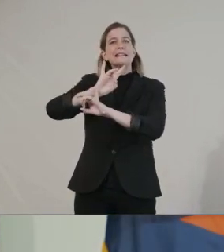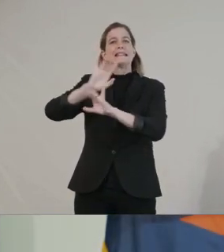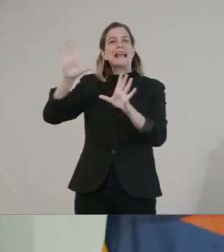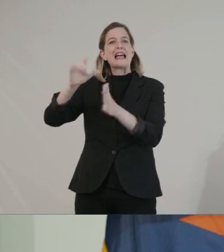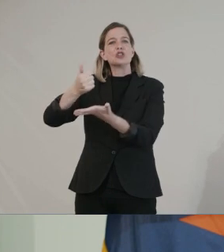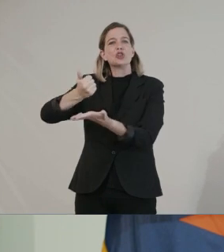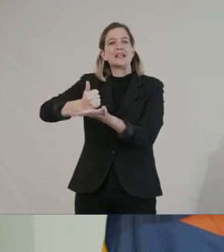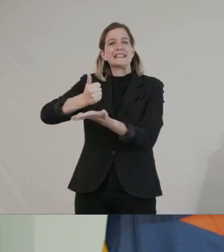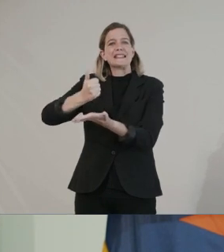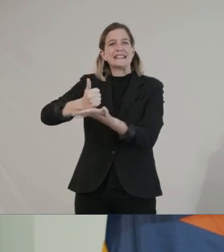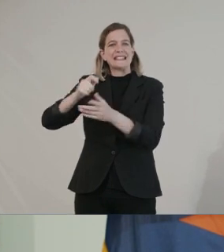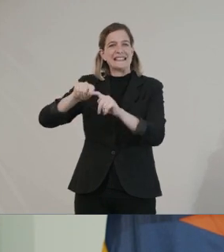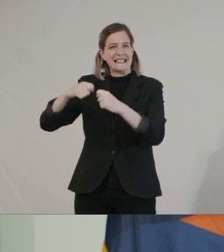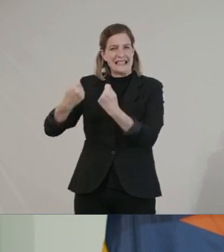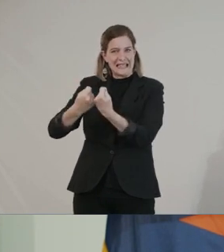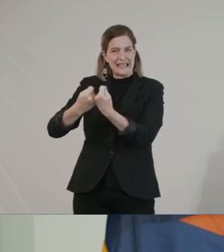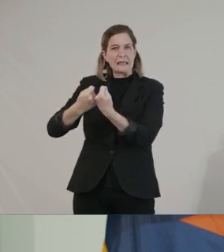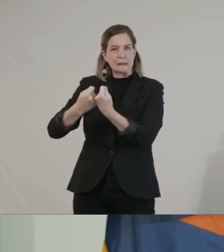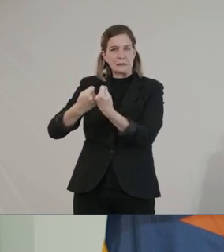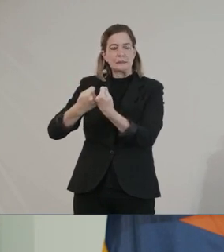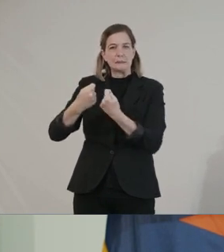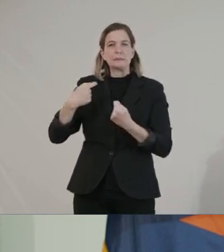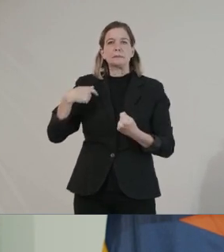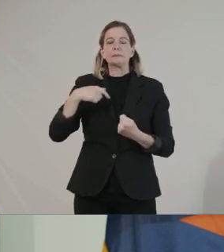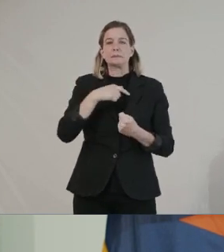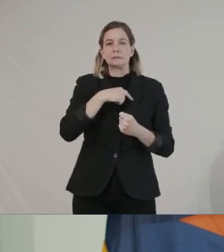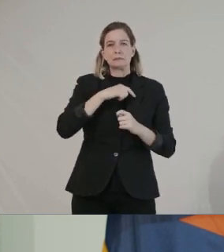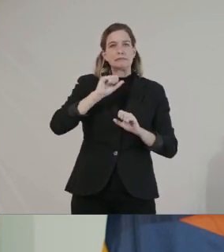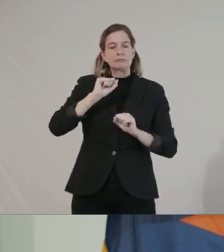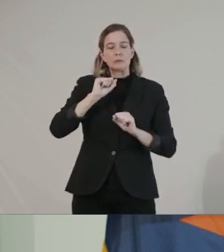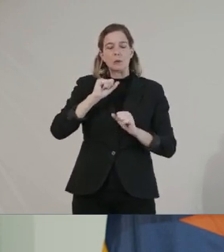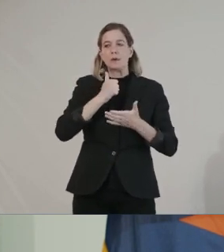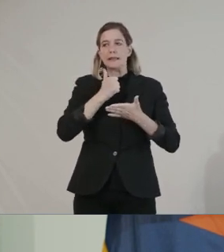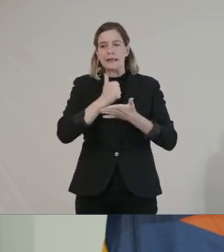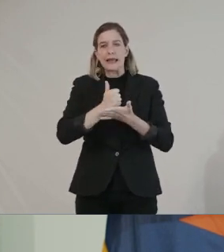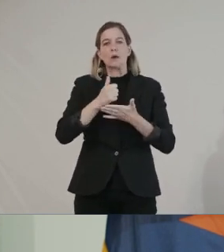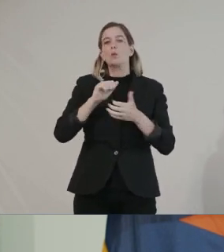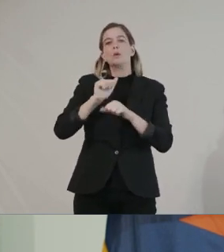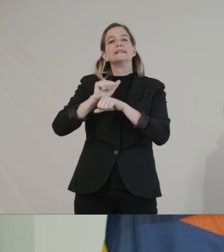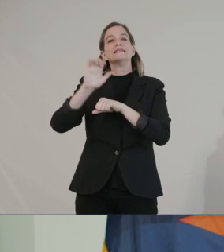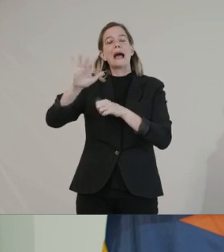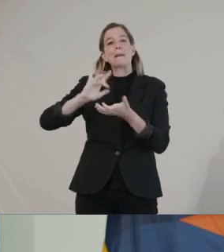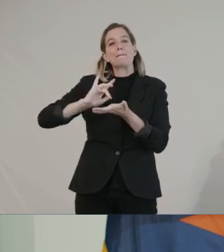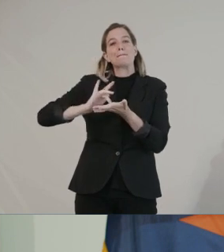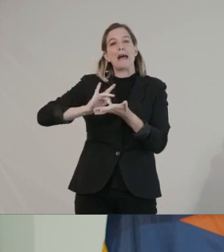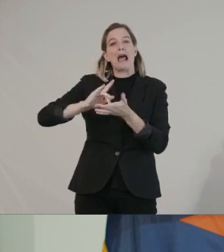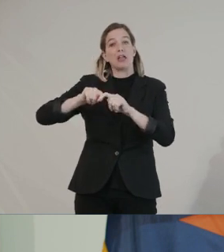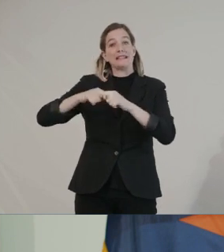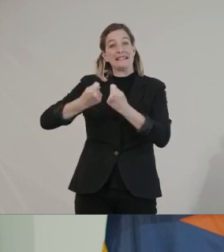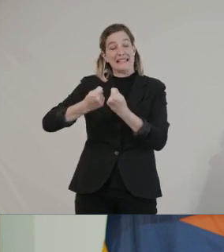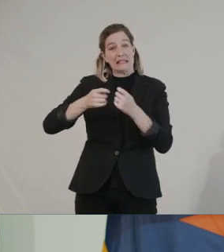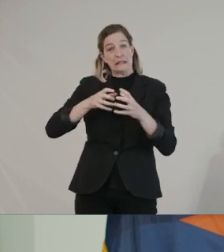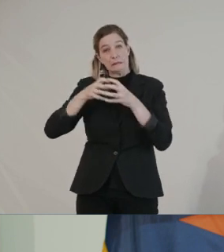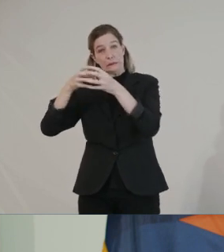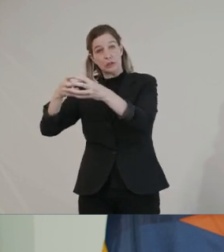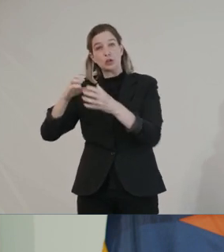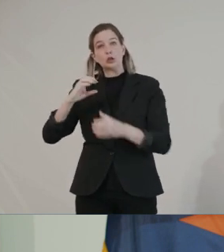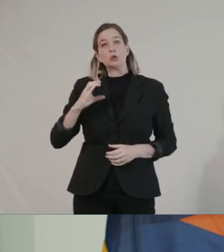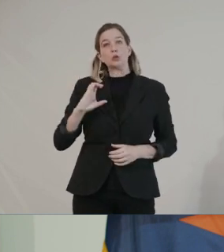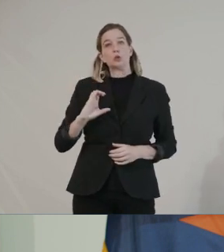at Chinle and over in Shiprock. As well, I want to thank FEMA and FEMA Region 9 for deploying a federal